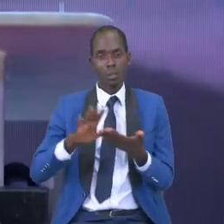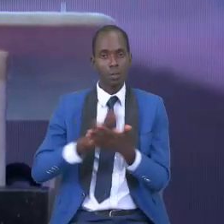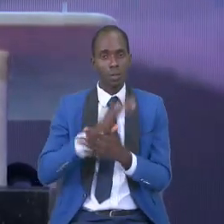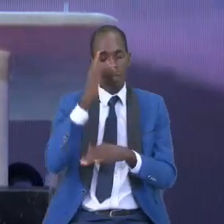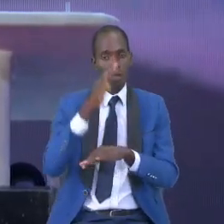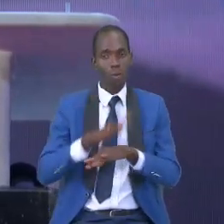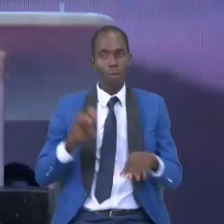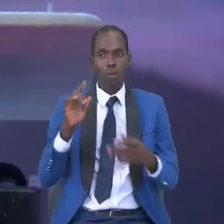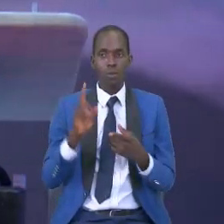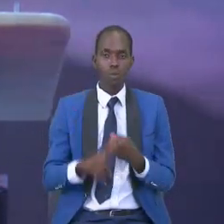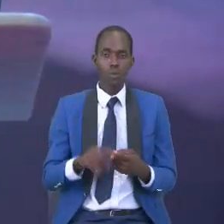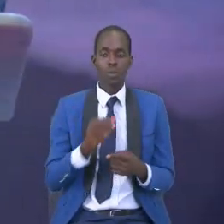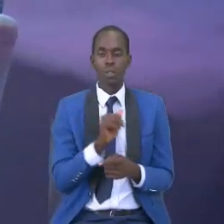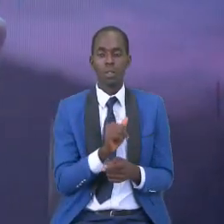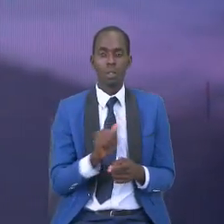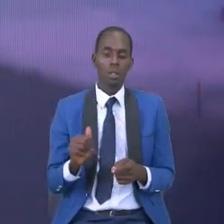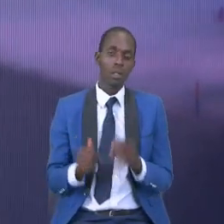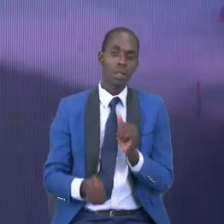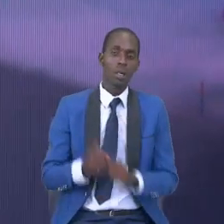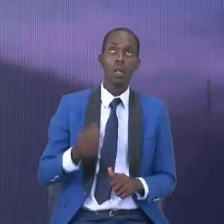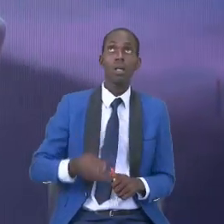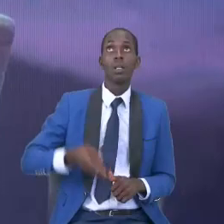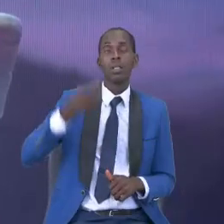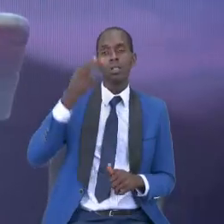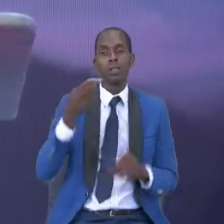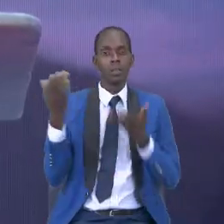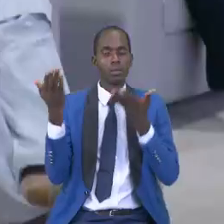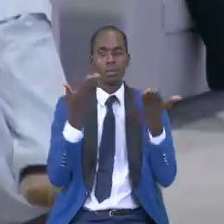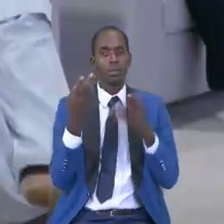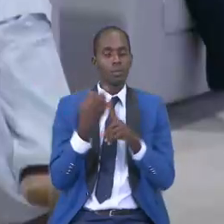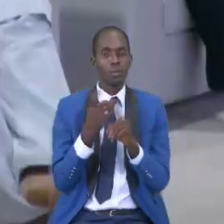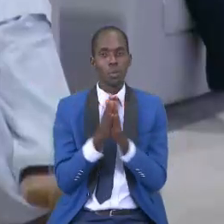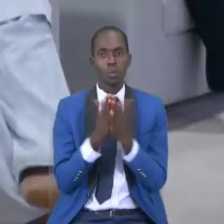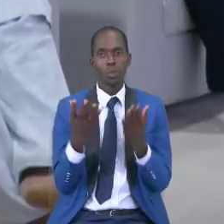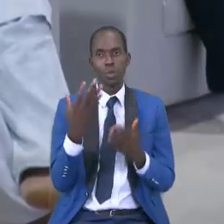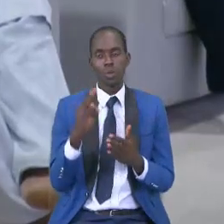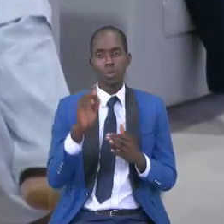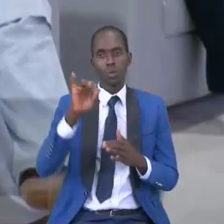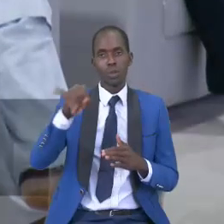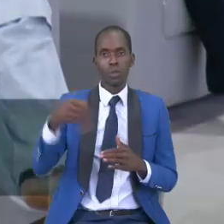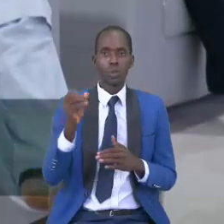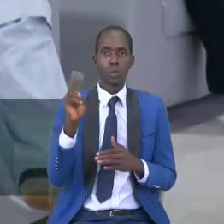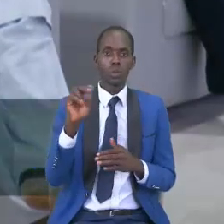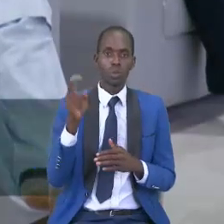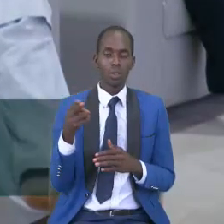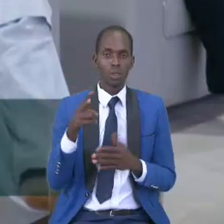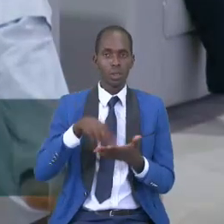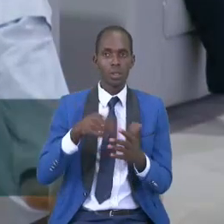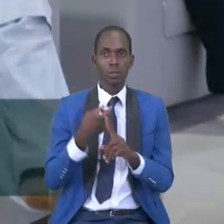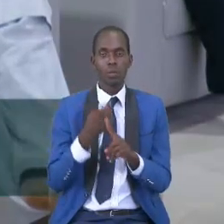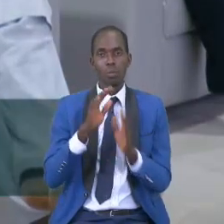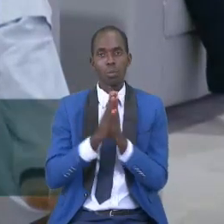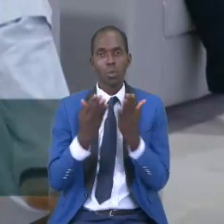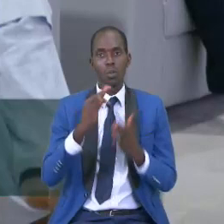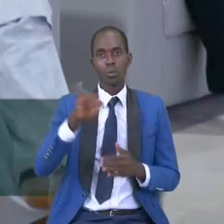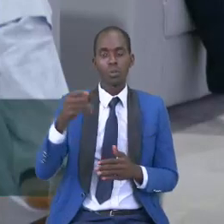highest service. We're looking at the book of Jonah, and I'm reading from verses 1 and 2. The book of Jonah,